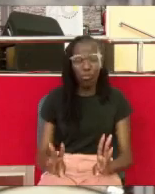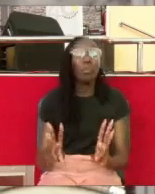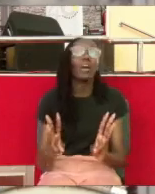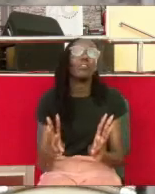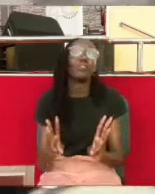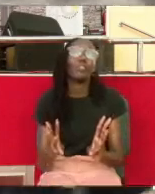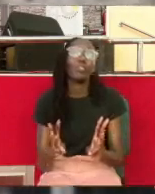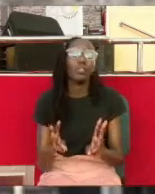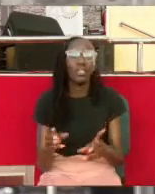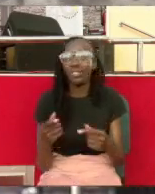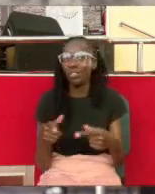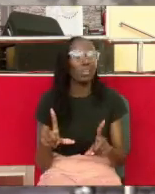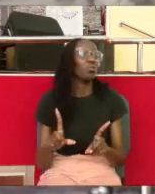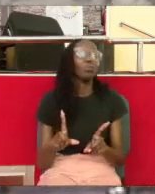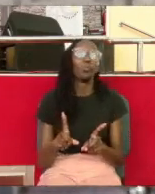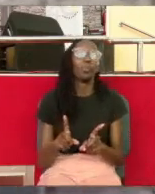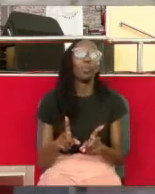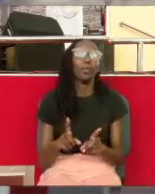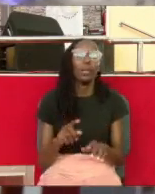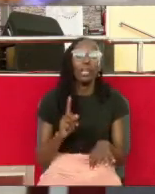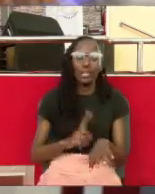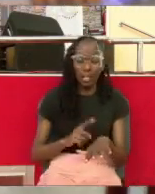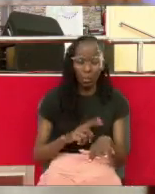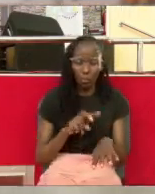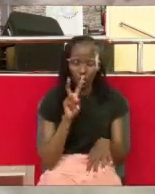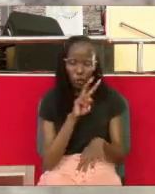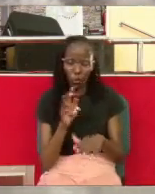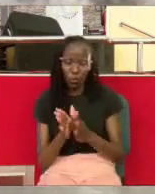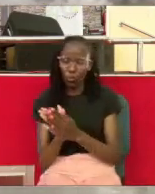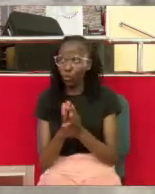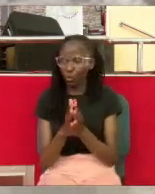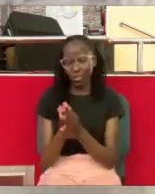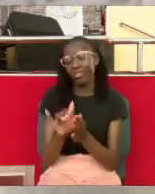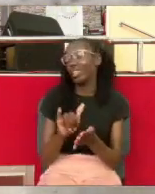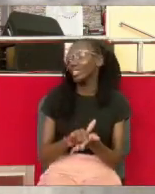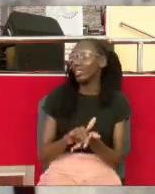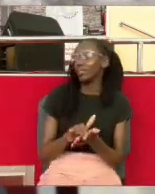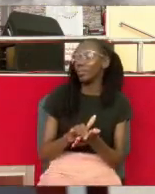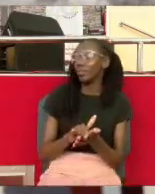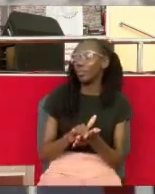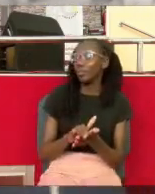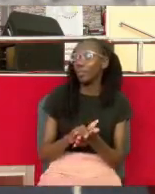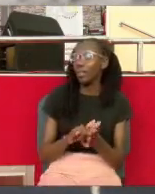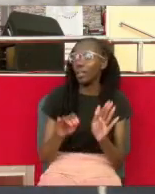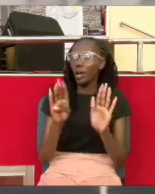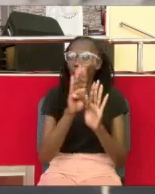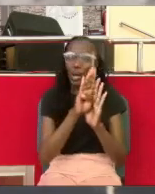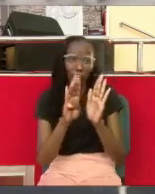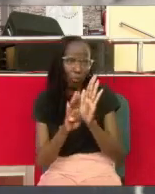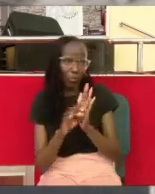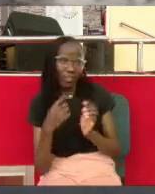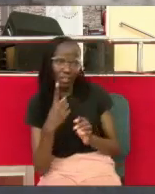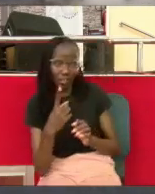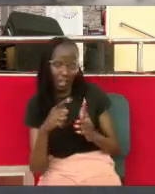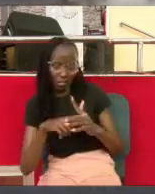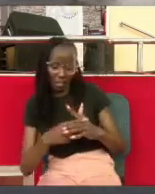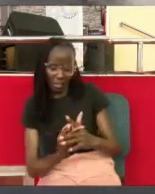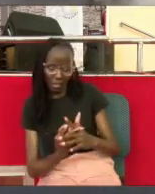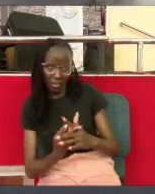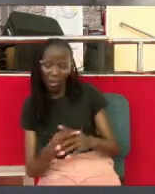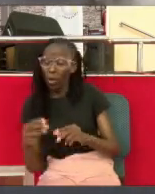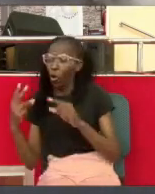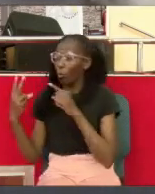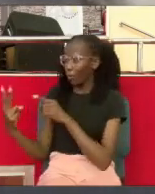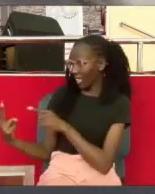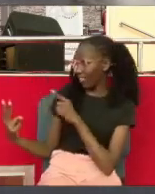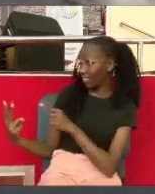like that. When you look at that part of it, the Bible starts by saying they feared God. And therefore they